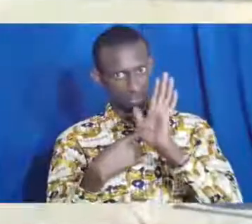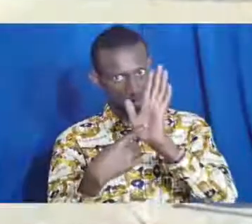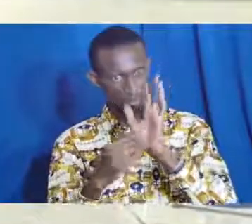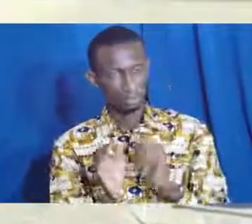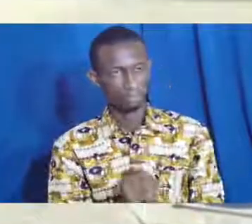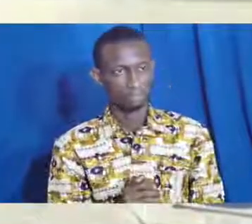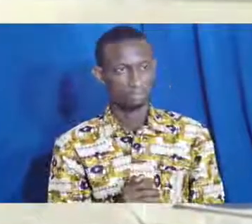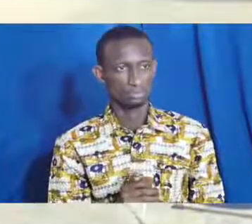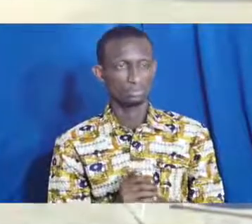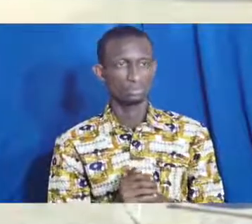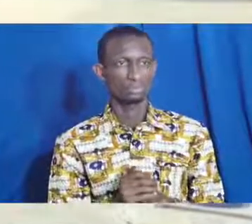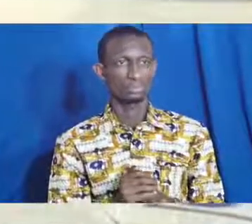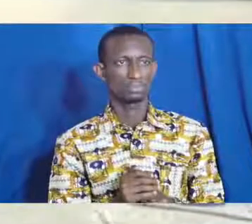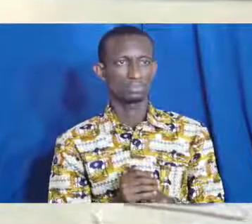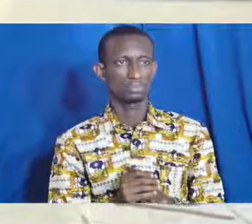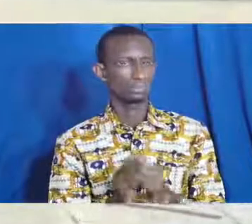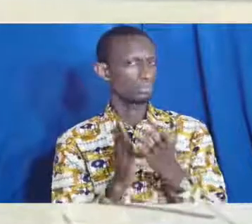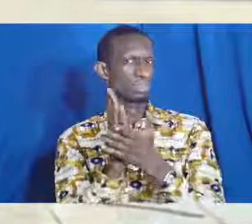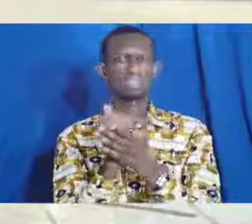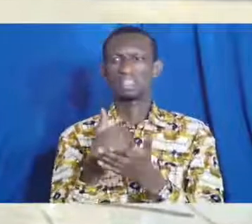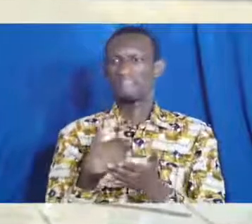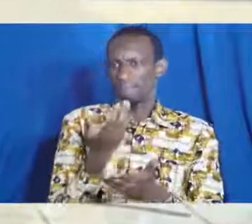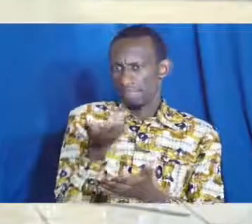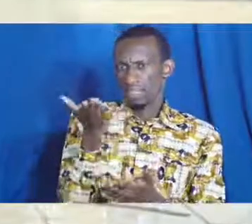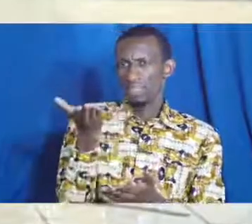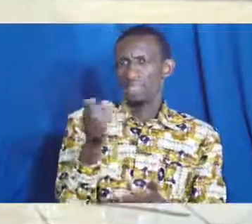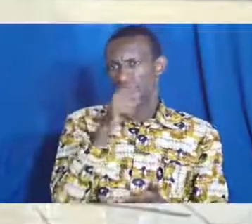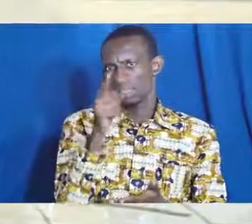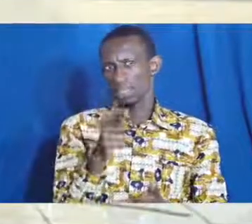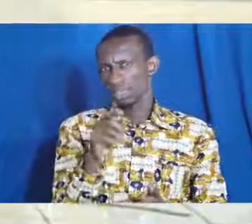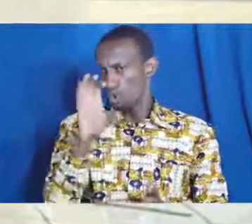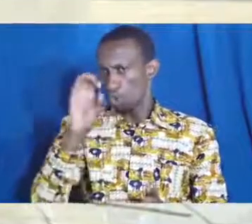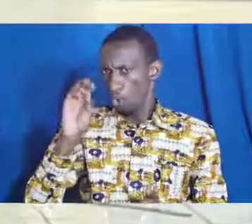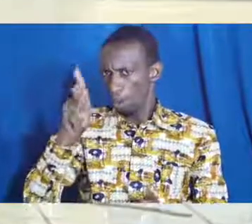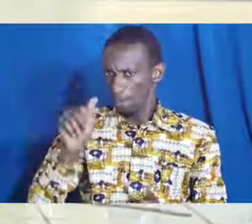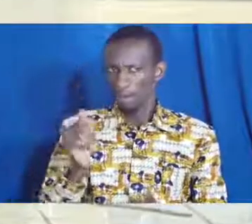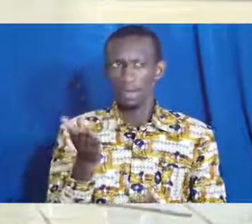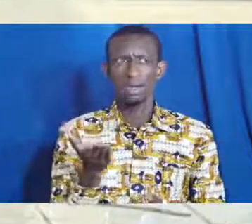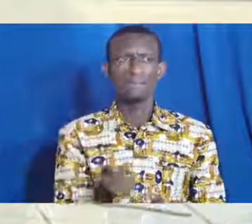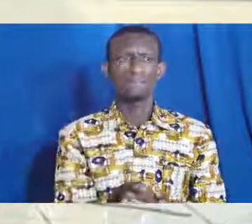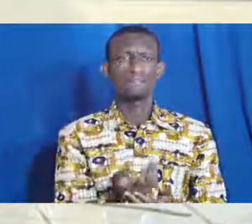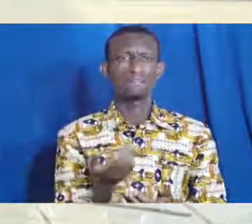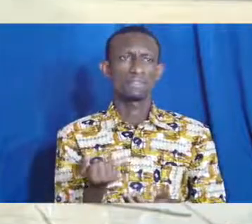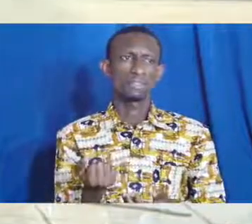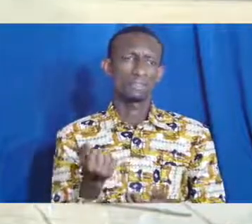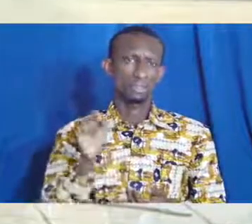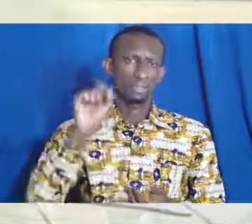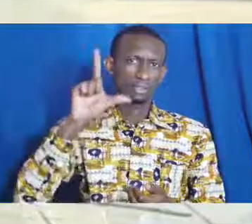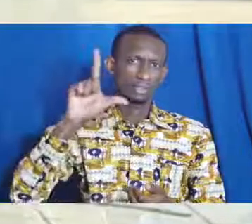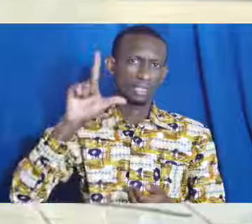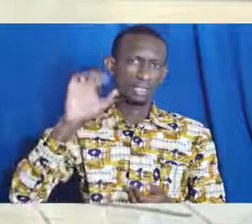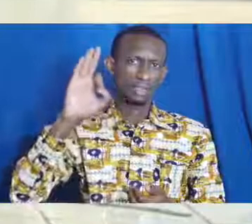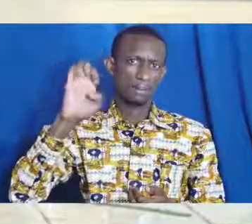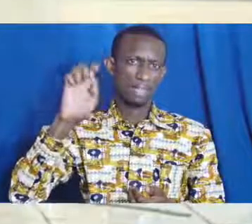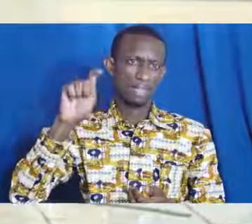the, because I have that copper, I have zinc sulfate with me here. This is copper.